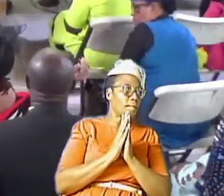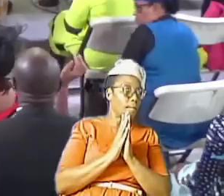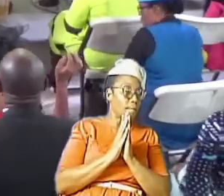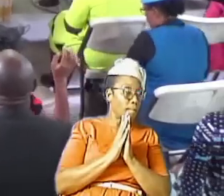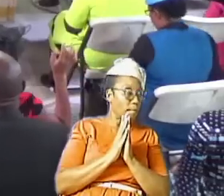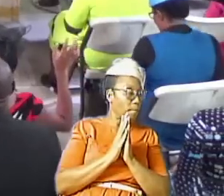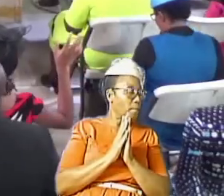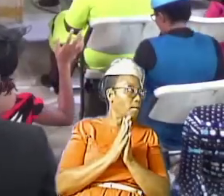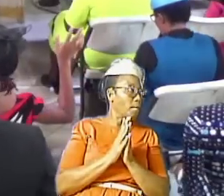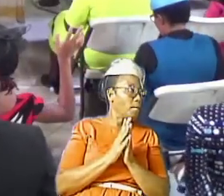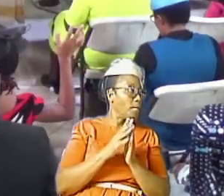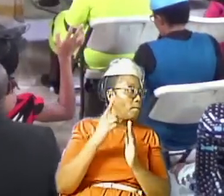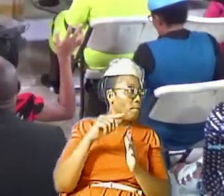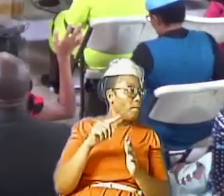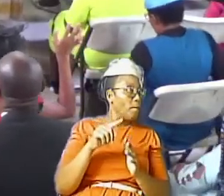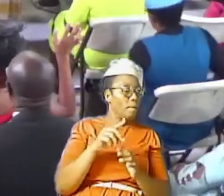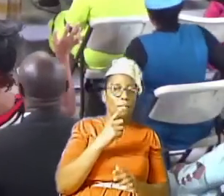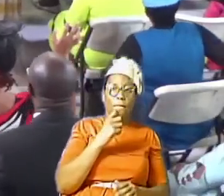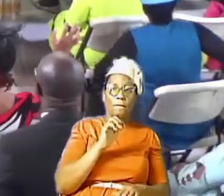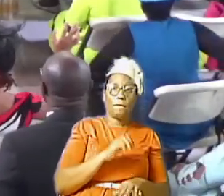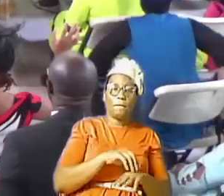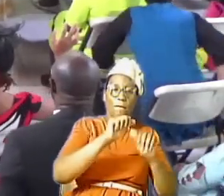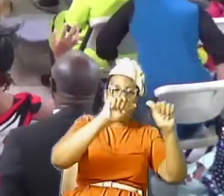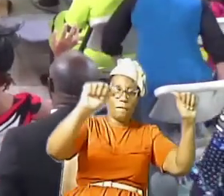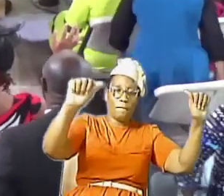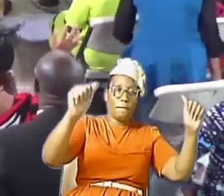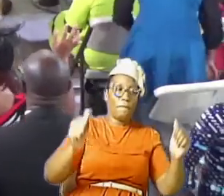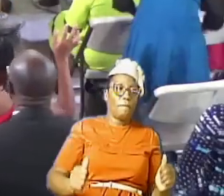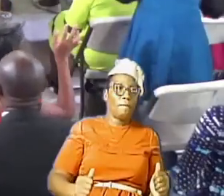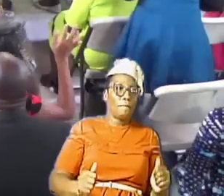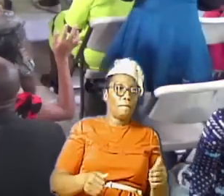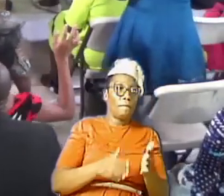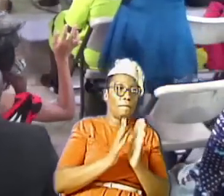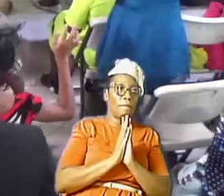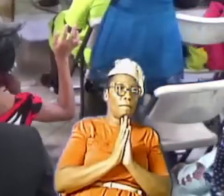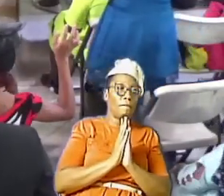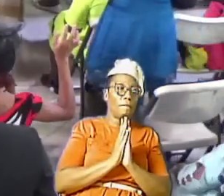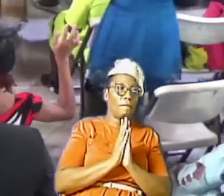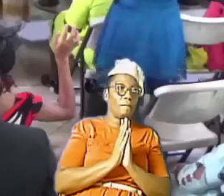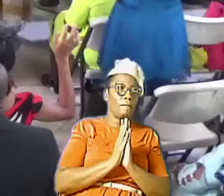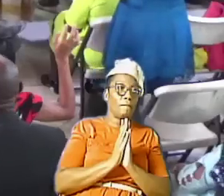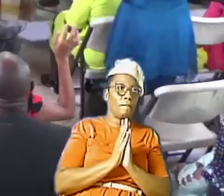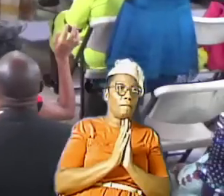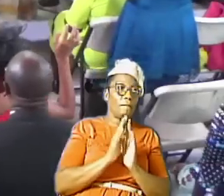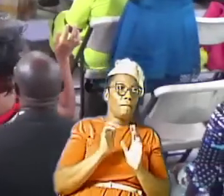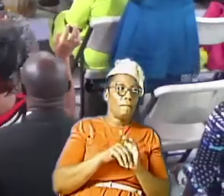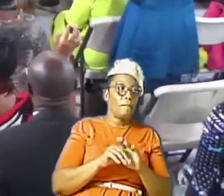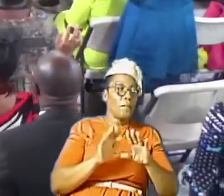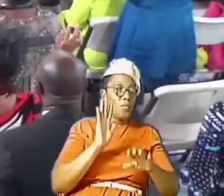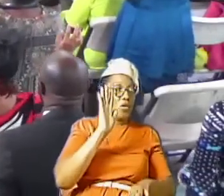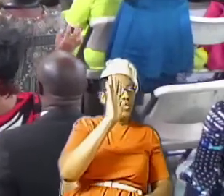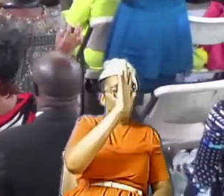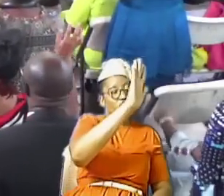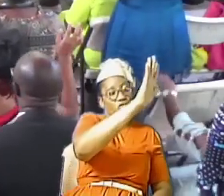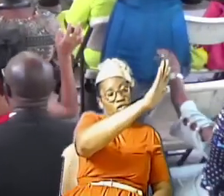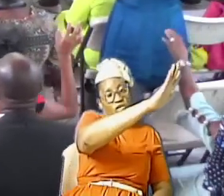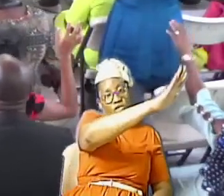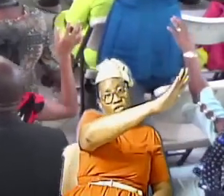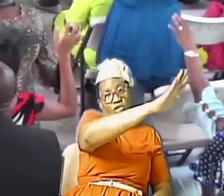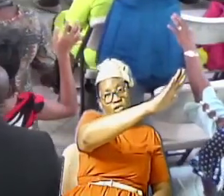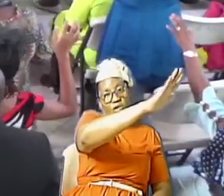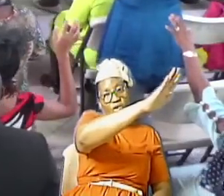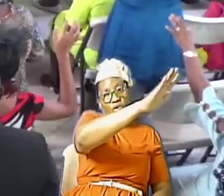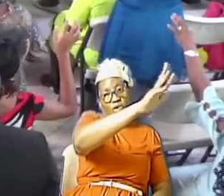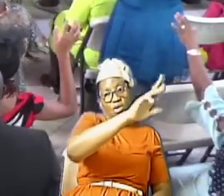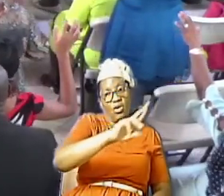Amen. We are going to pray for these at the altar. I'm going to ask you to just, in your weak state, stretch your hands, your right